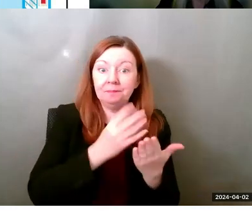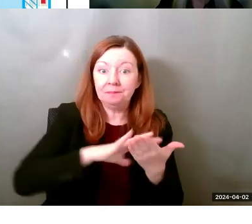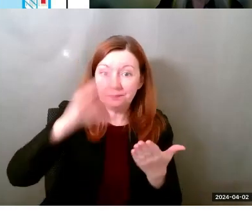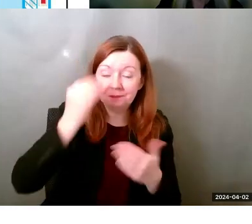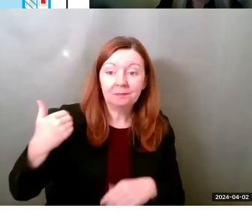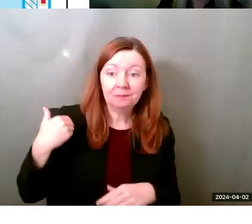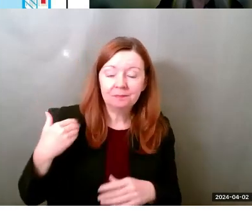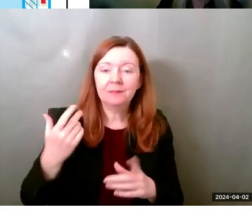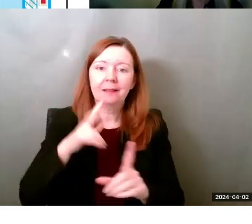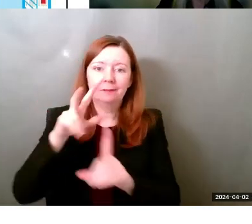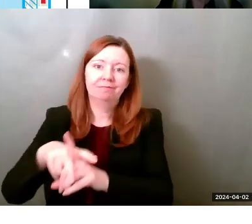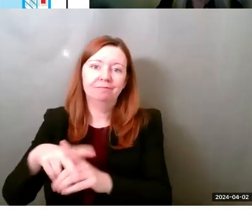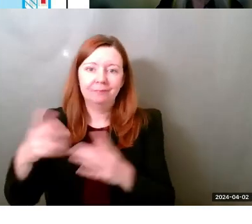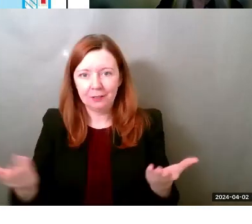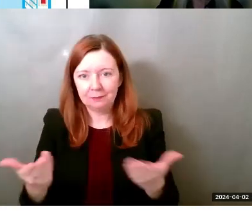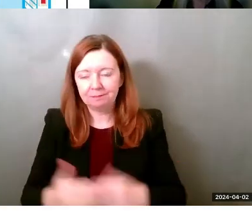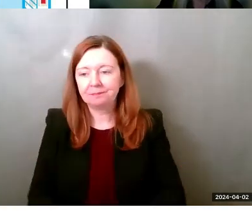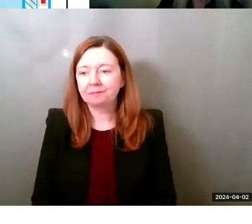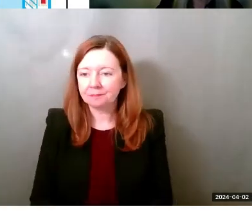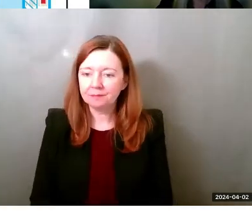and make it work here.